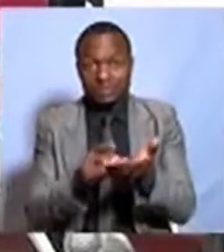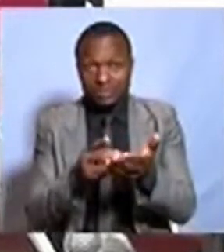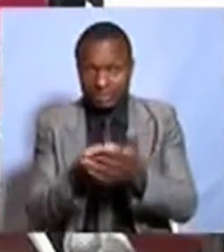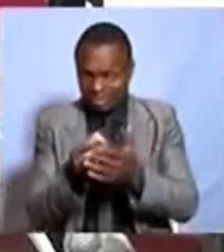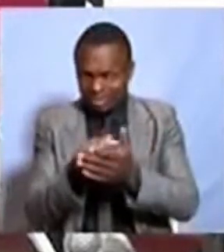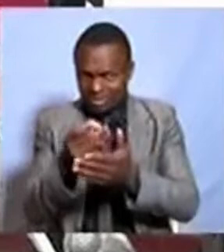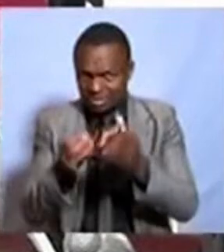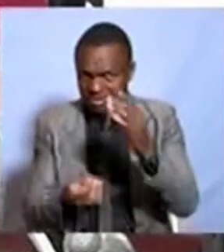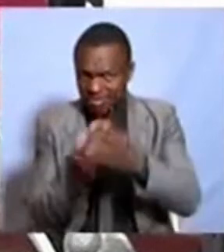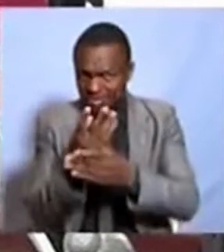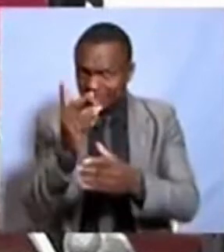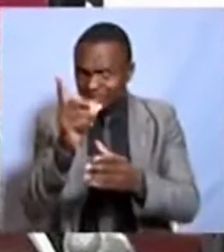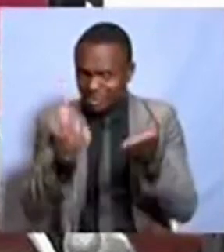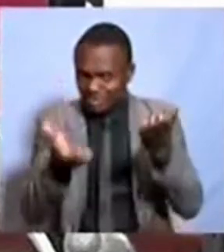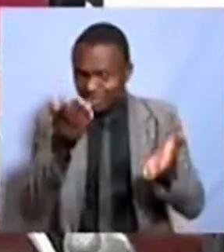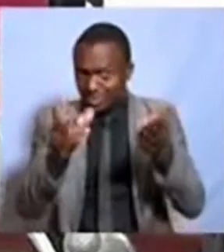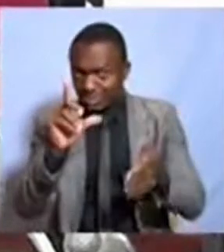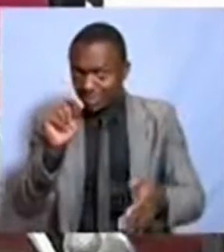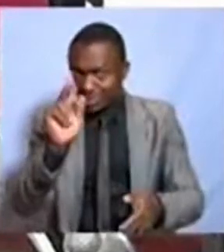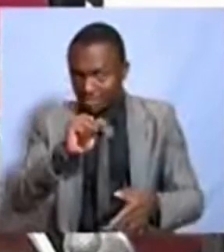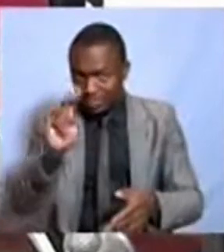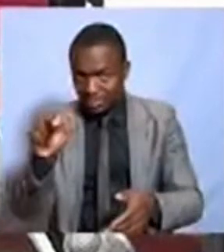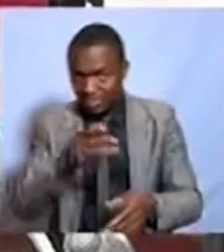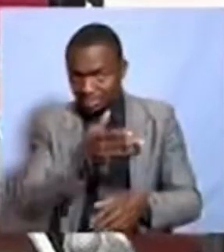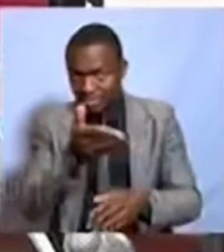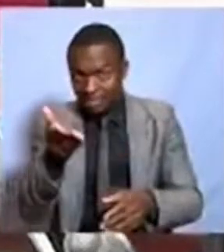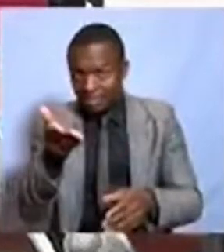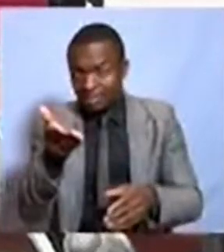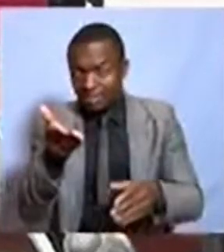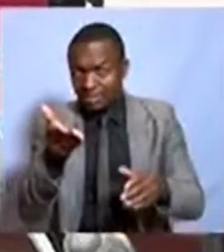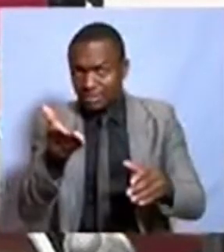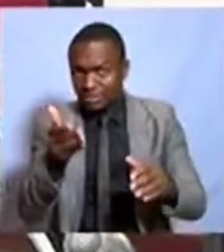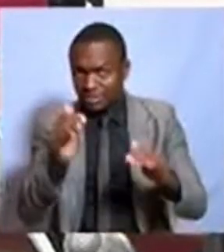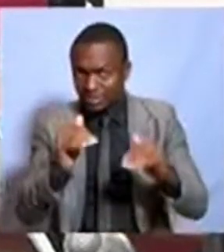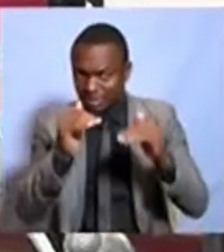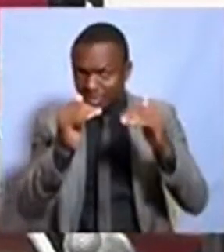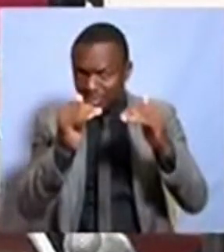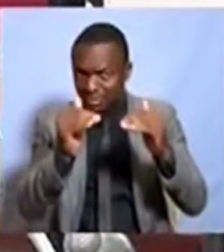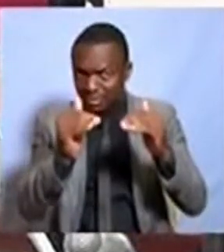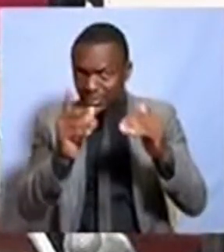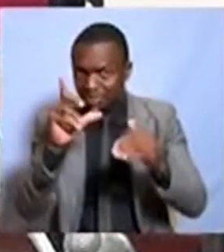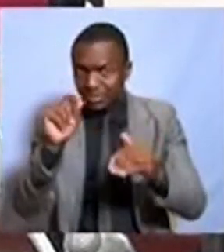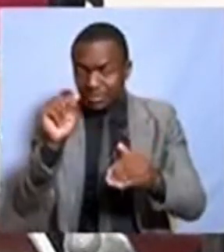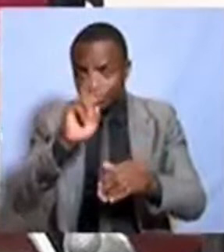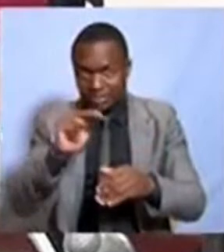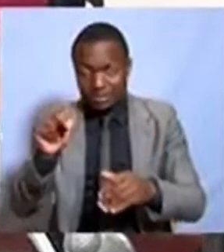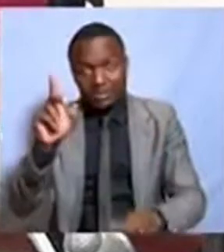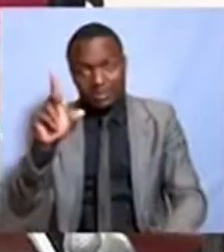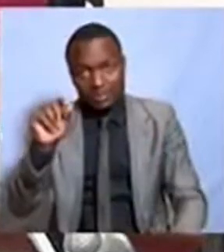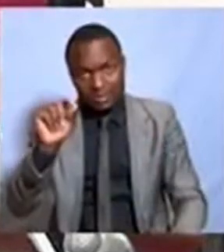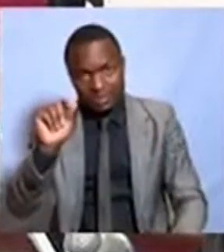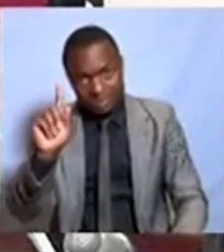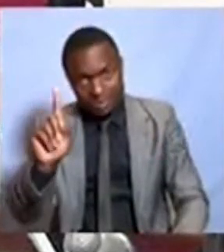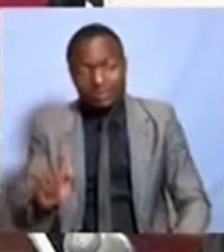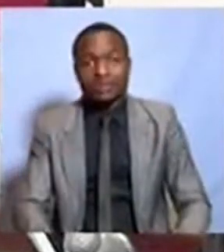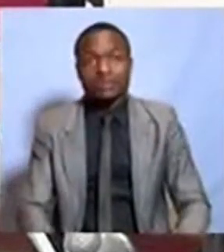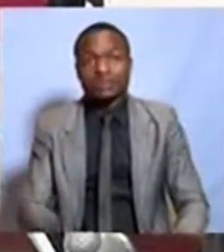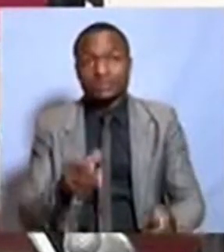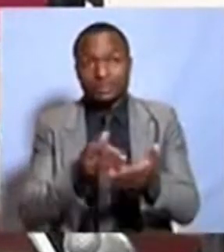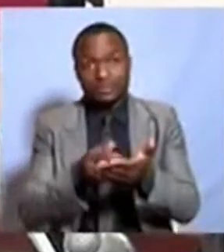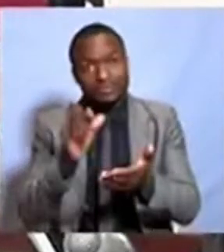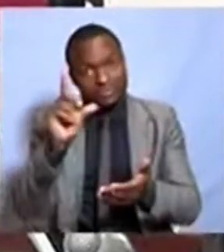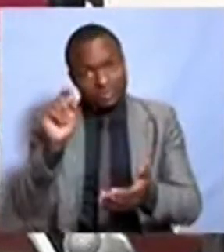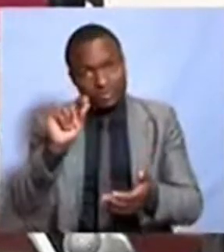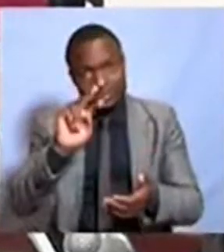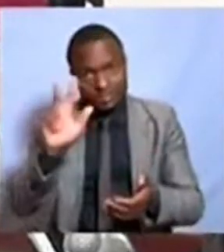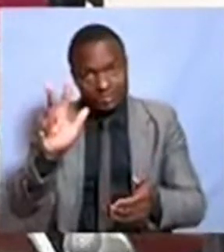as compared to 2022. We found that there slowed economic growth in comparison to 2022 and 2021 in this year,